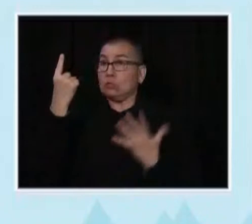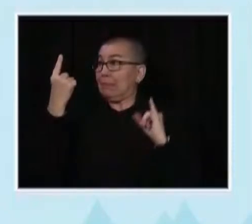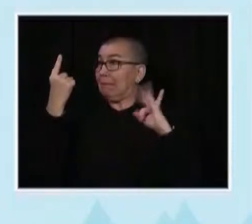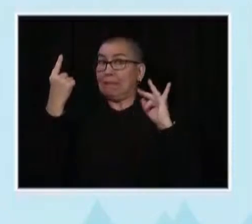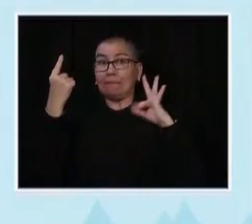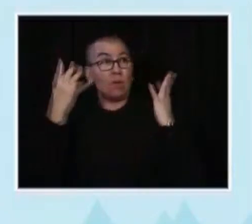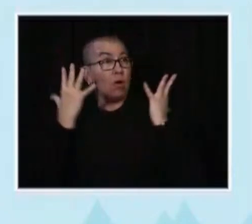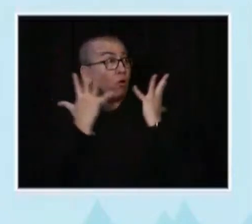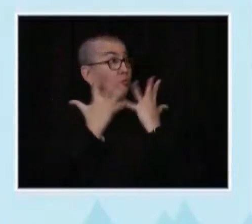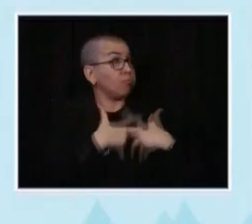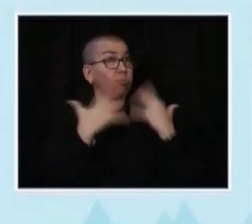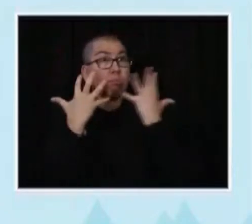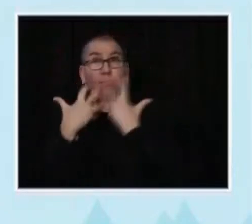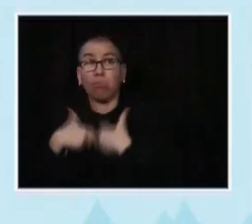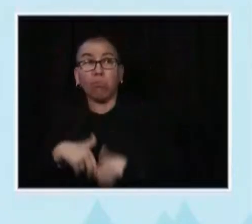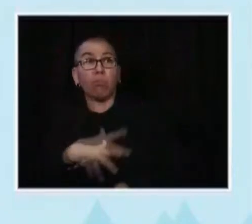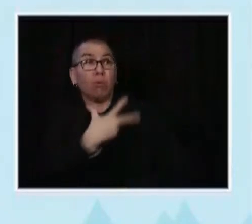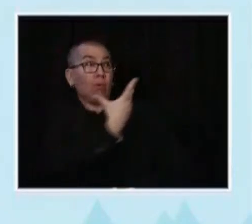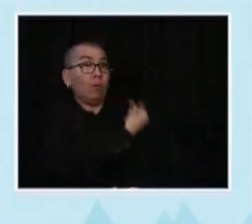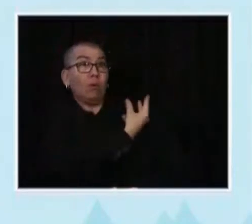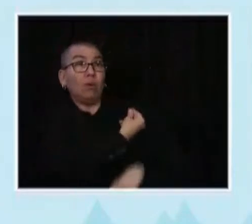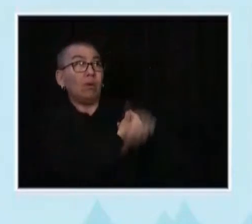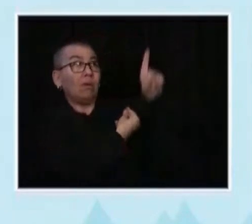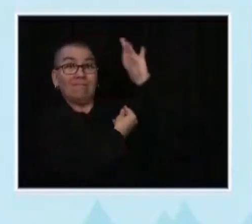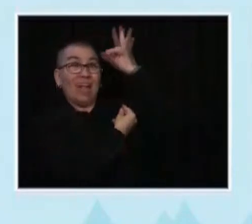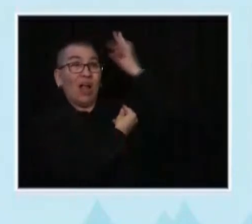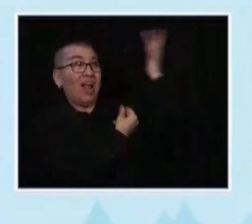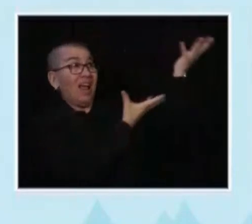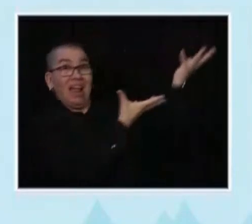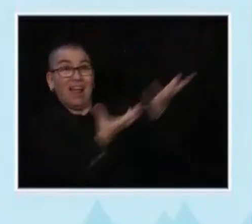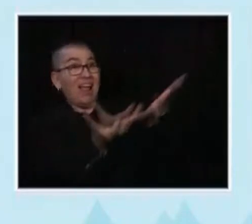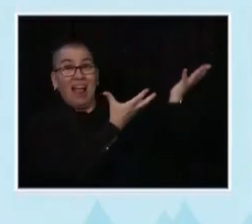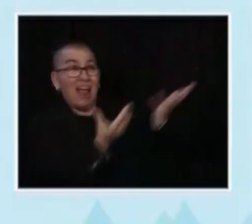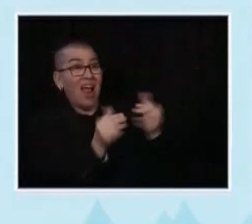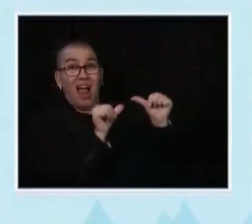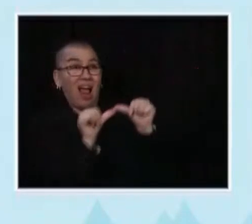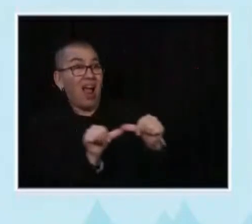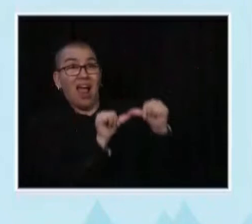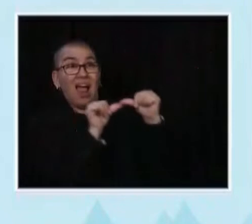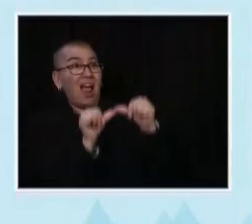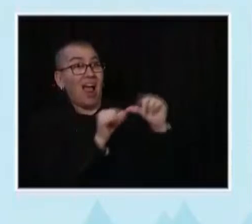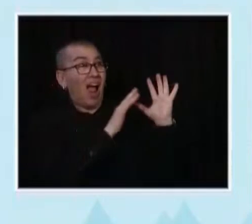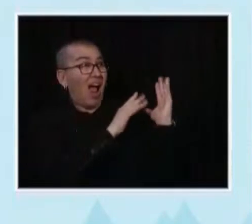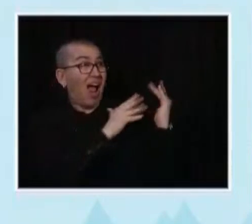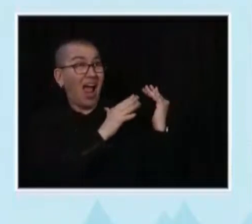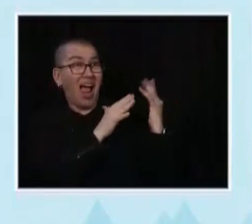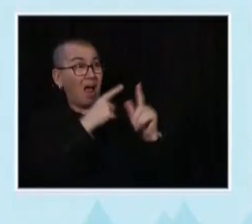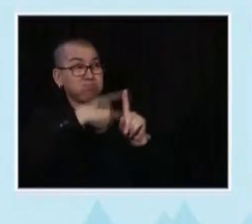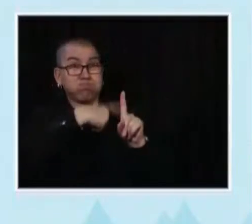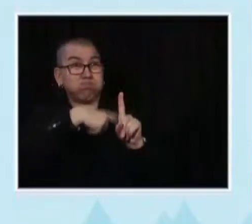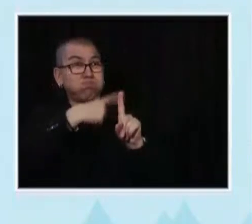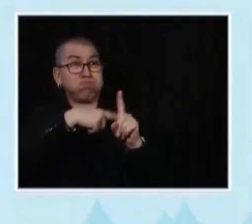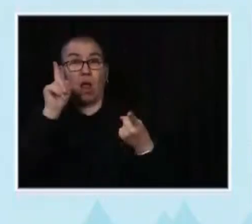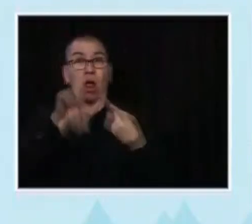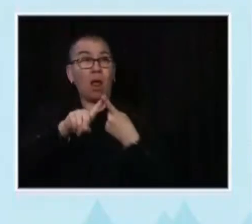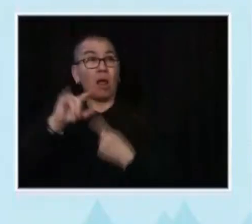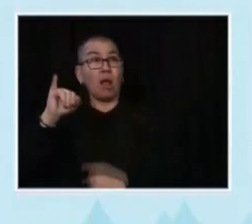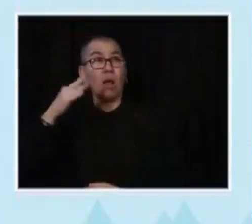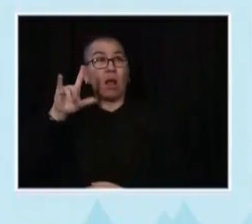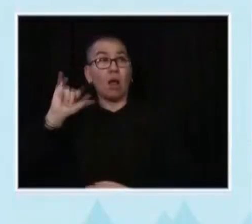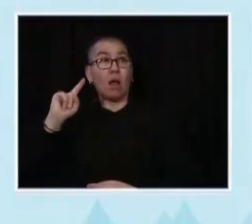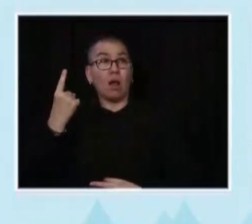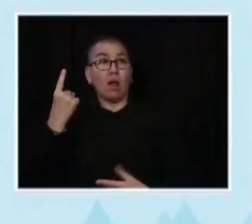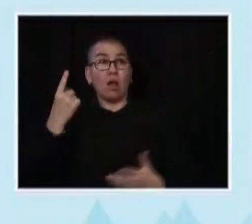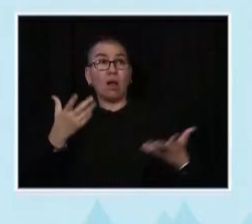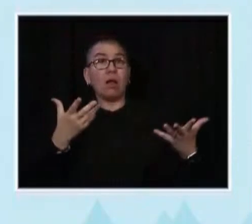could get from the federal government, and at a pace that we were at about a month ago, obviously the universe of folks who aren't vaccinated is shrinking, so it